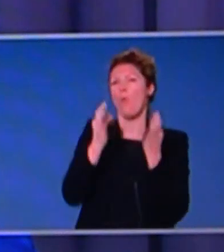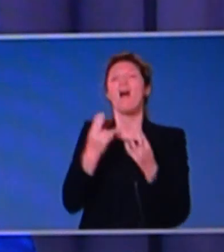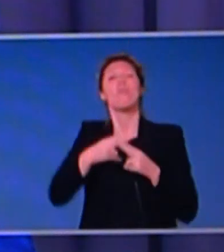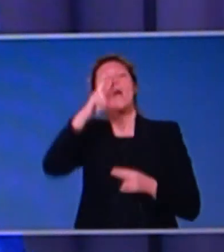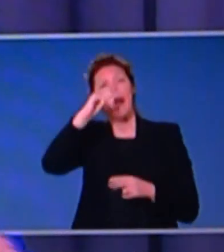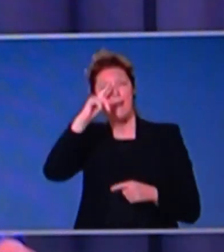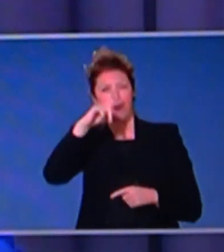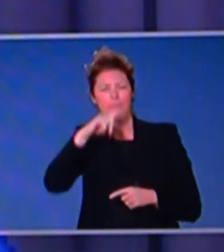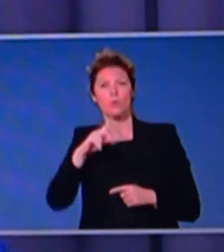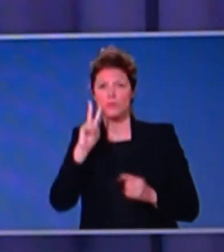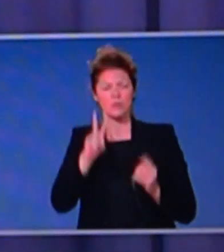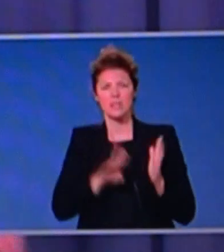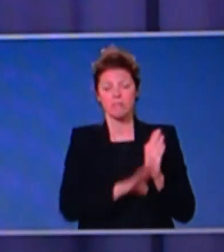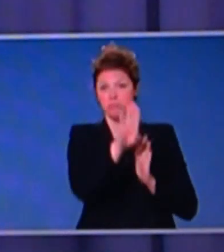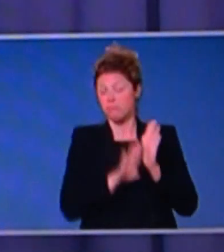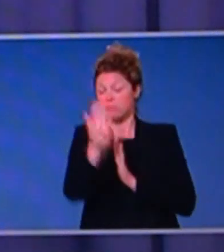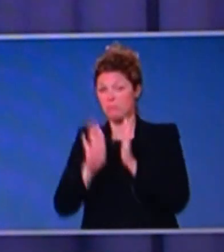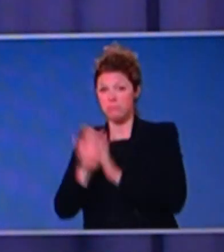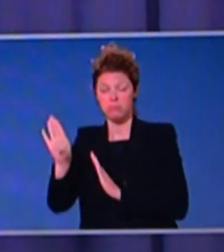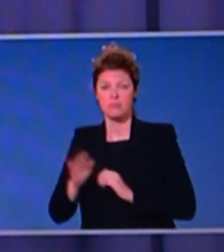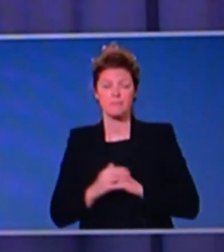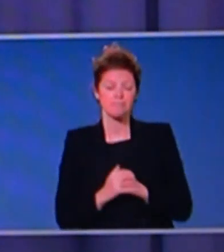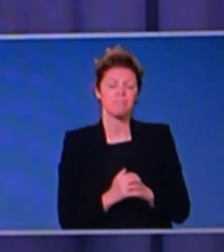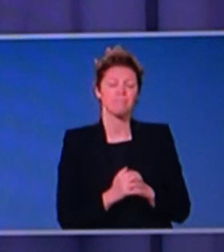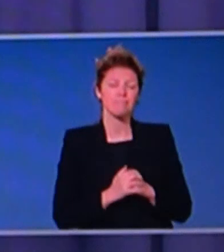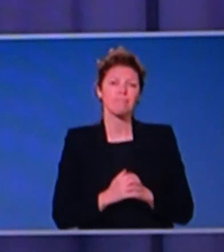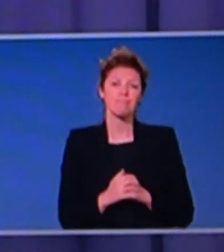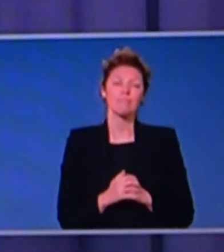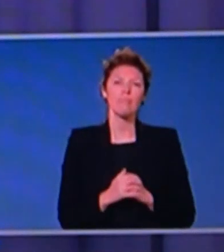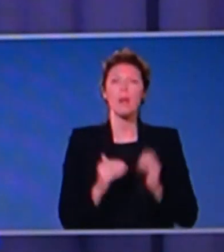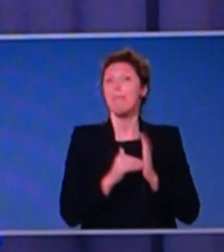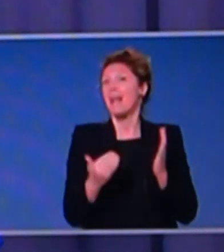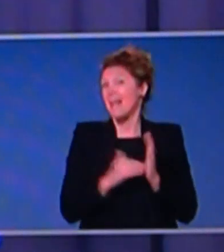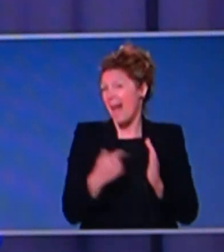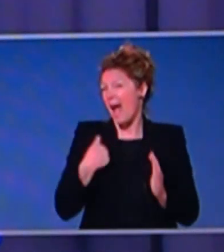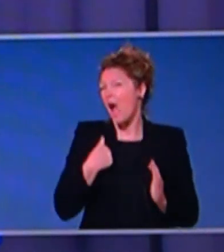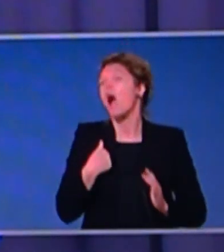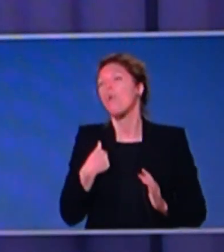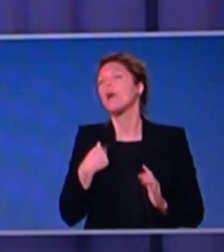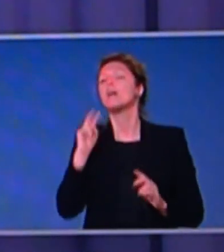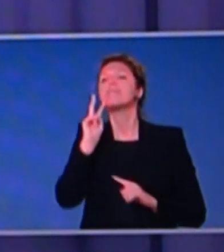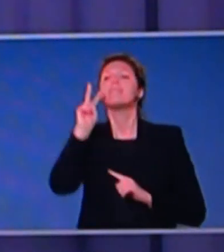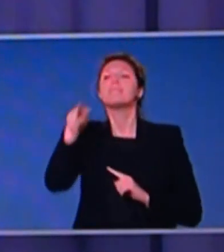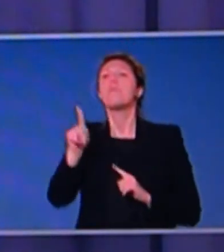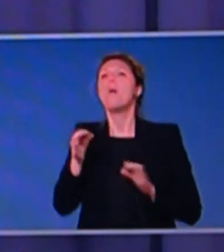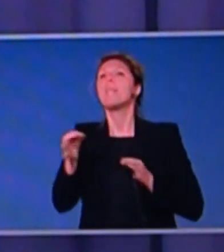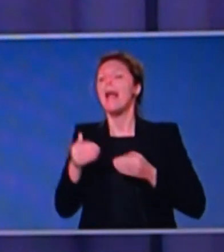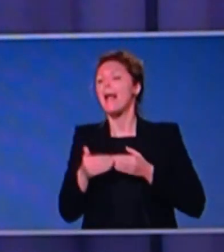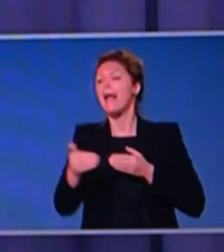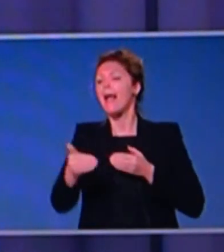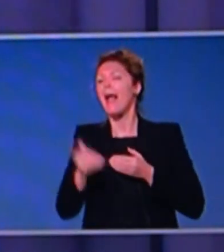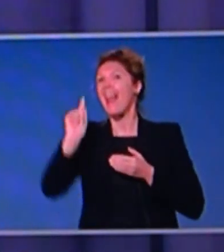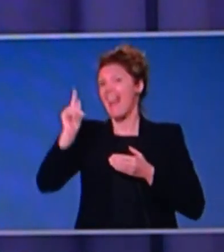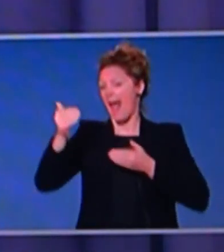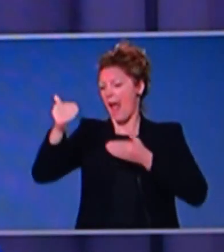interesting things that are happening, and I want to just pause there and say what we're really looking at the moment is this current phase. And the current phase,